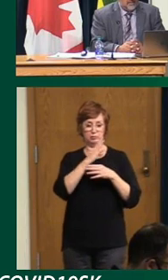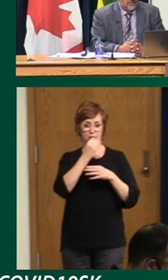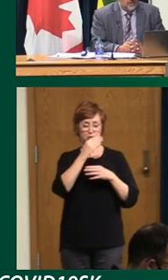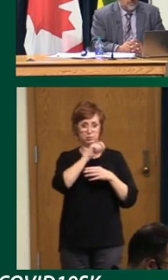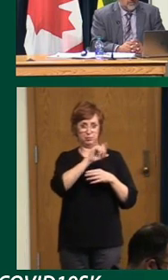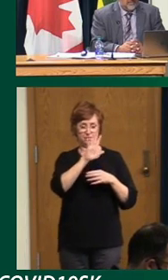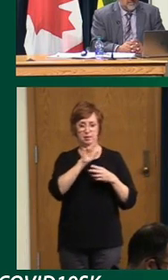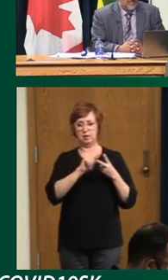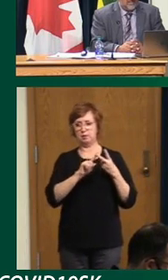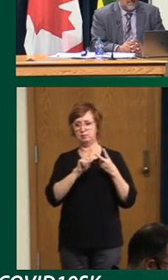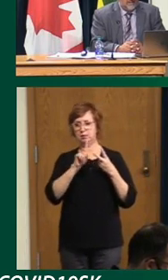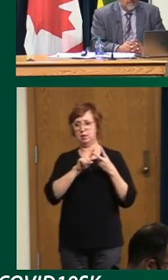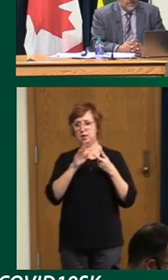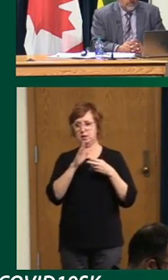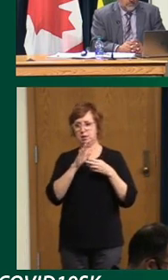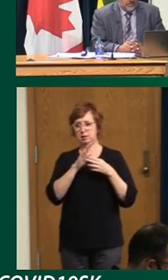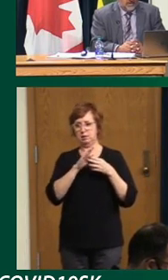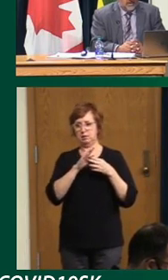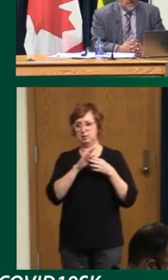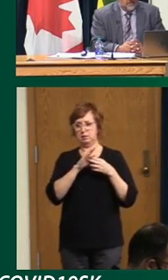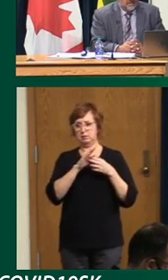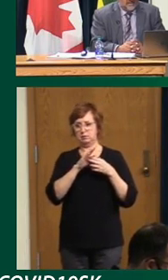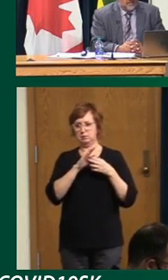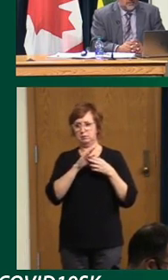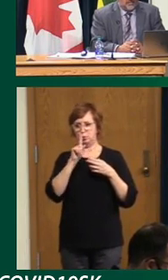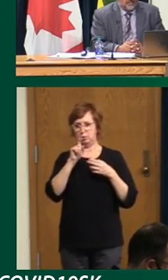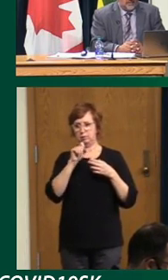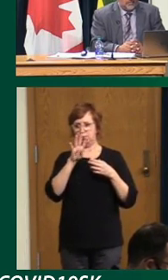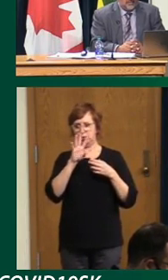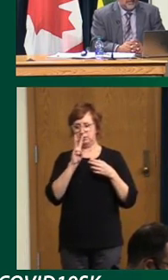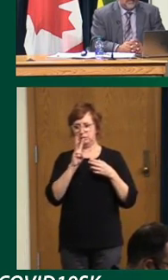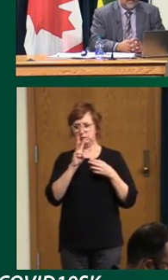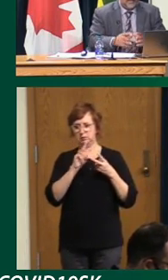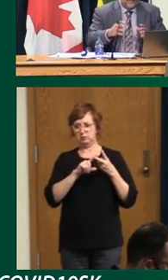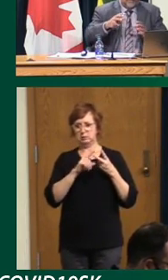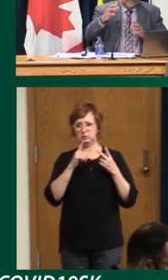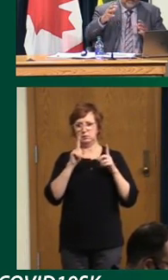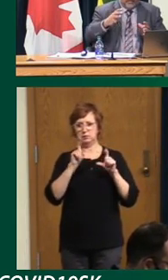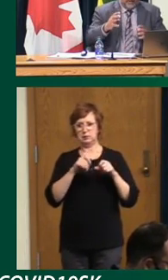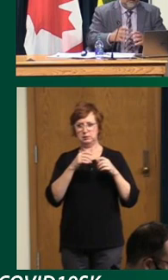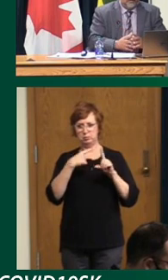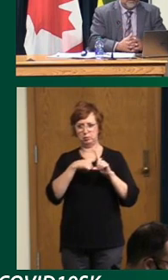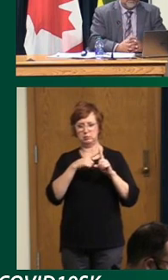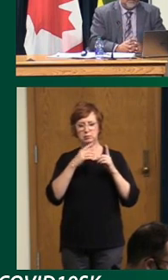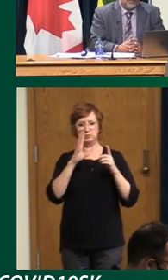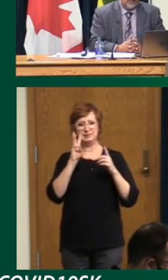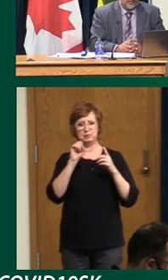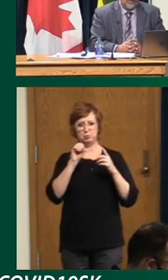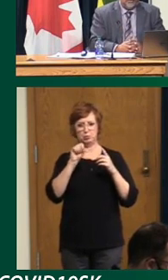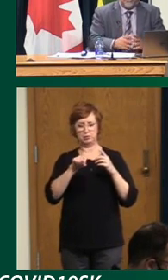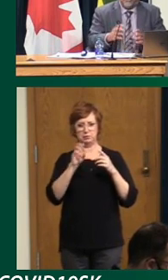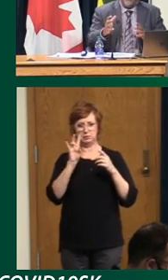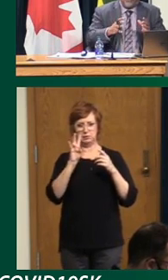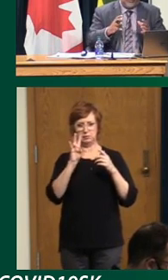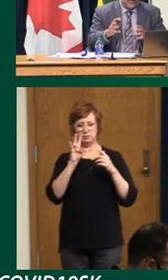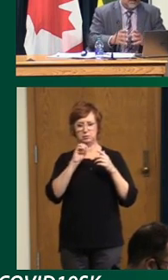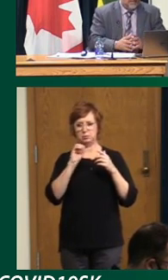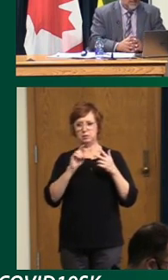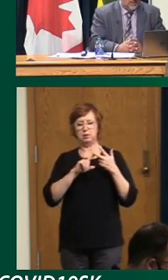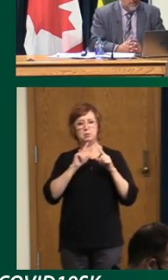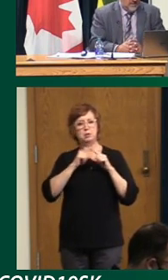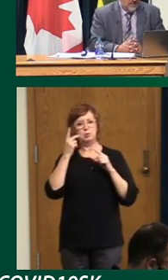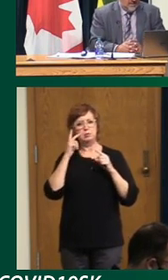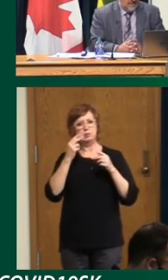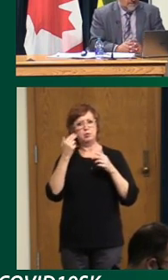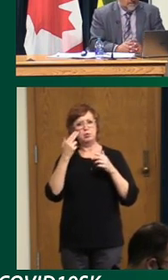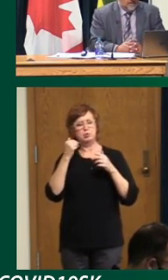is 146 per 100,000. Test positive 6.7. And if you look at the 13 geographies, it does fluctuate up